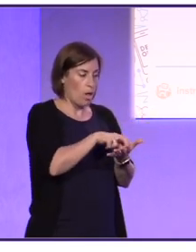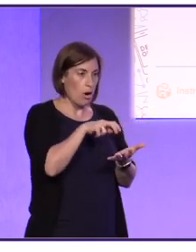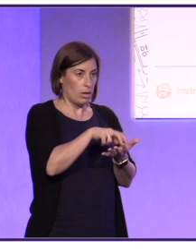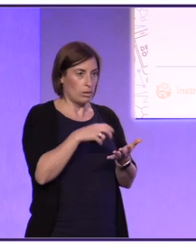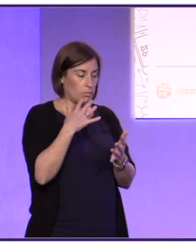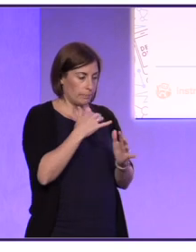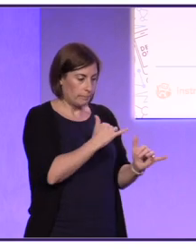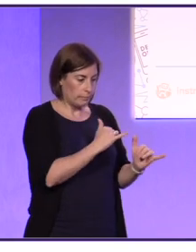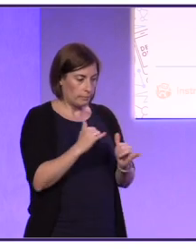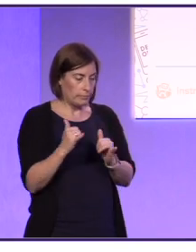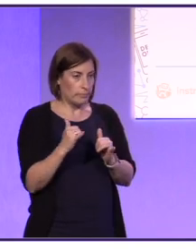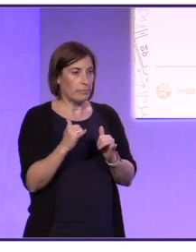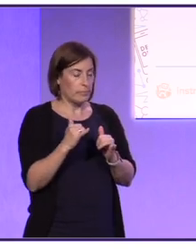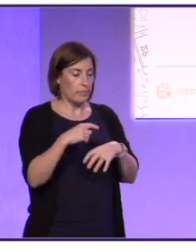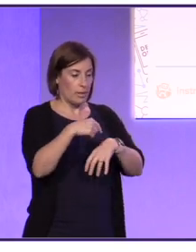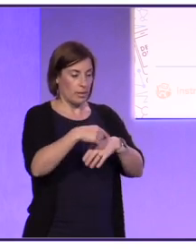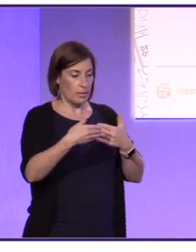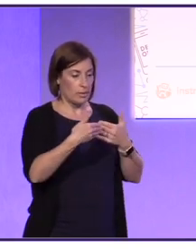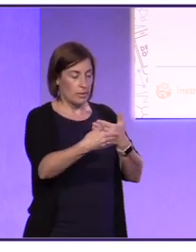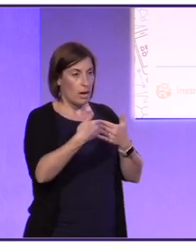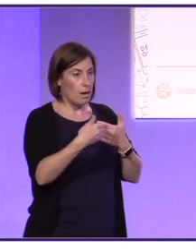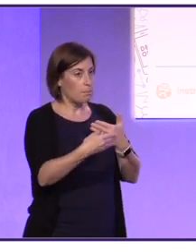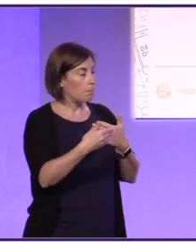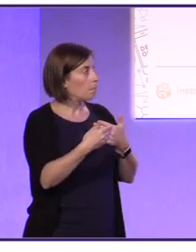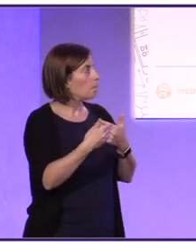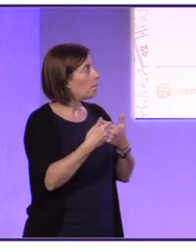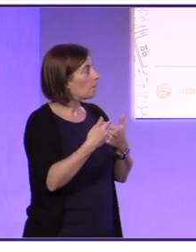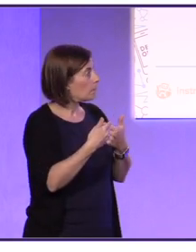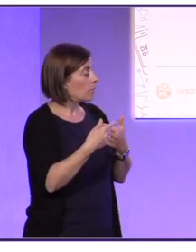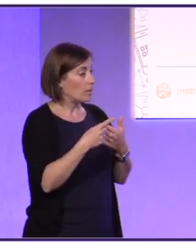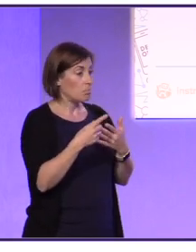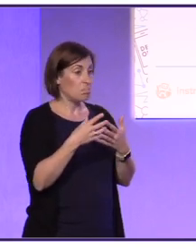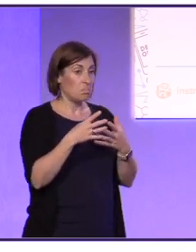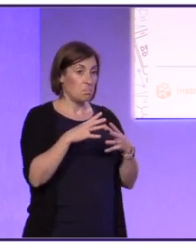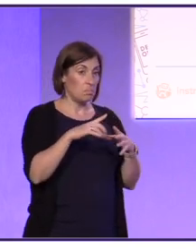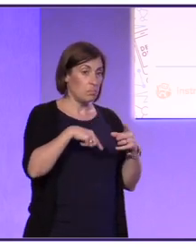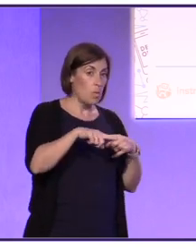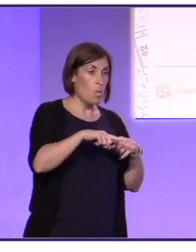can see within a certain time frame, are we okay?